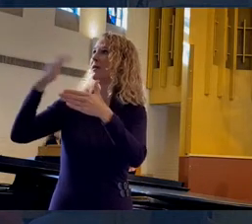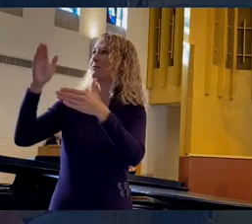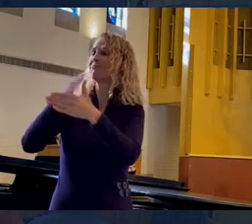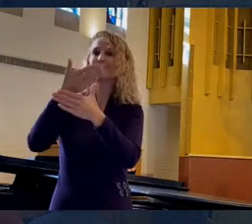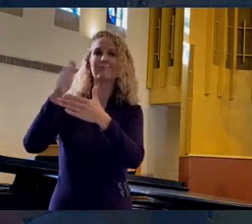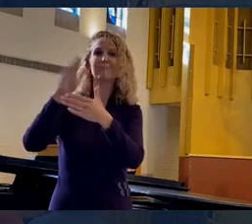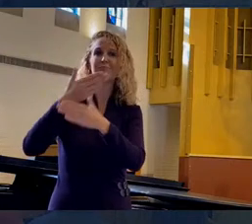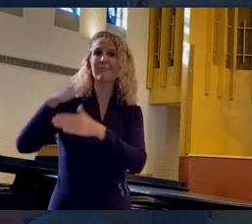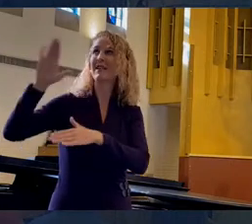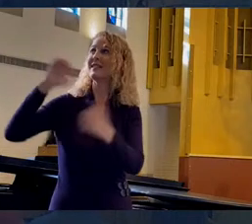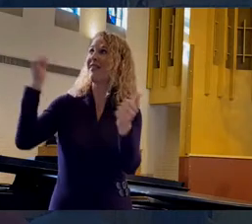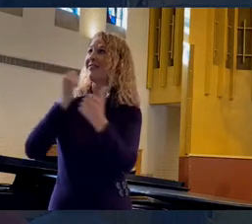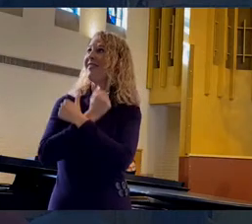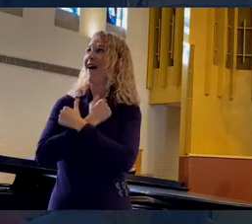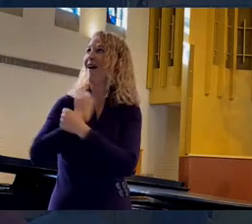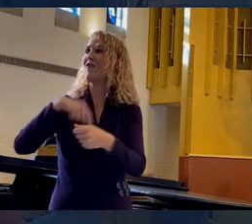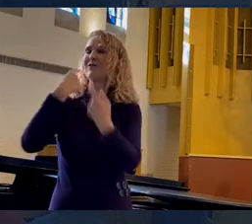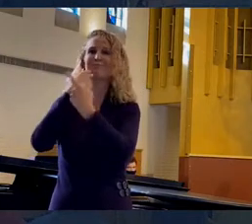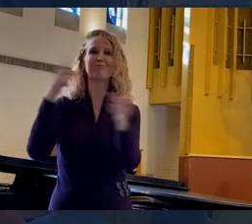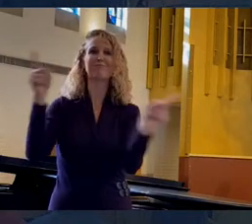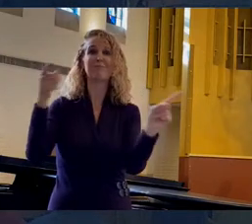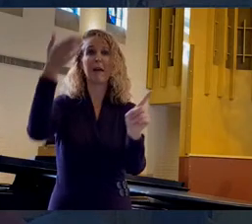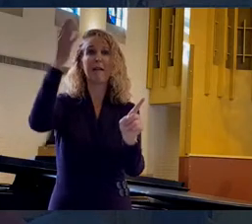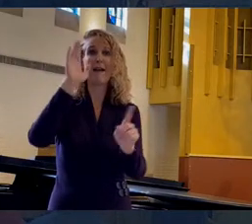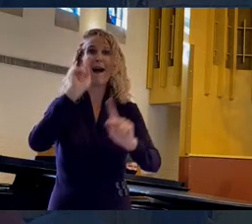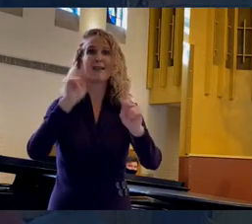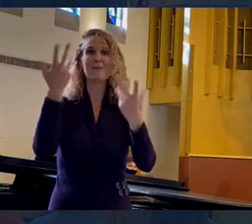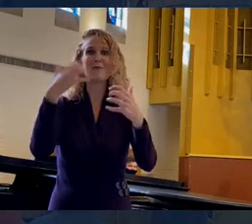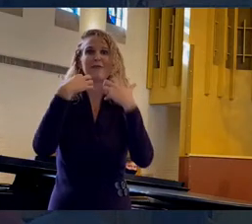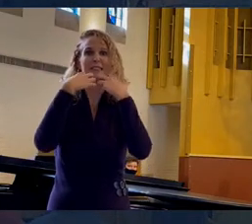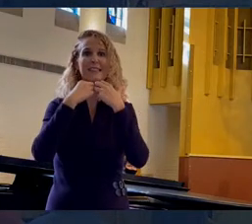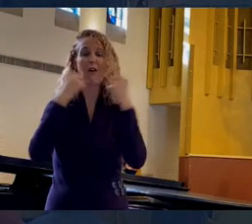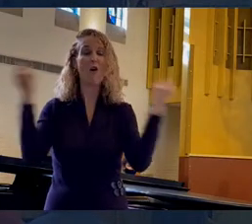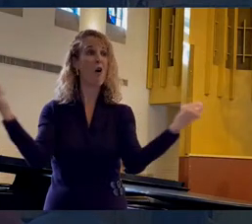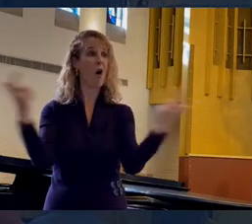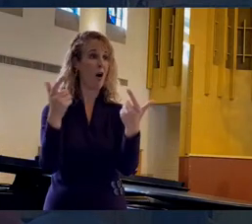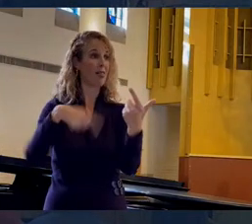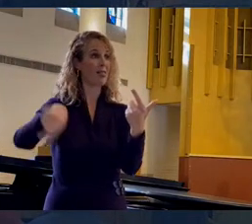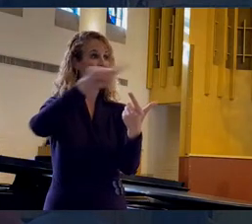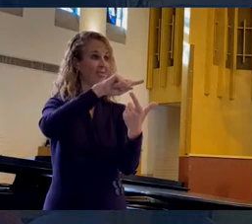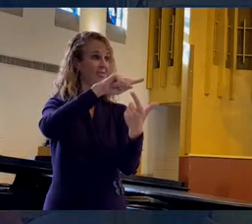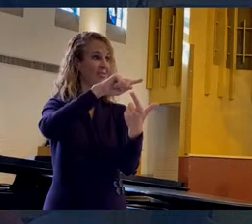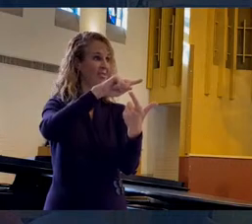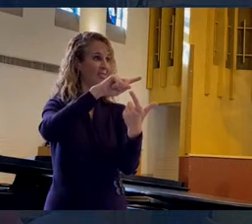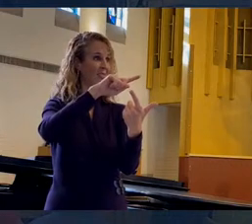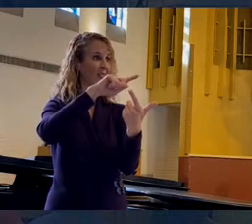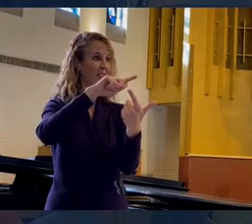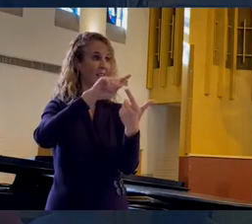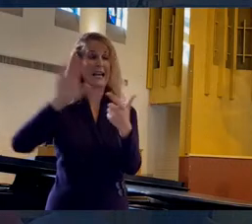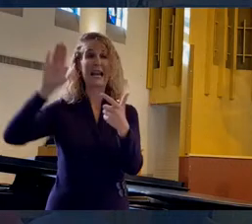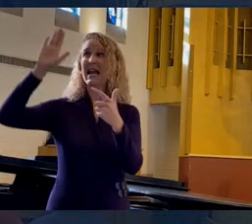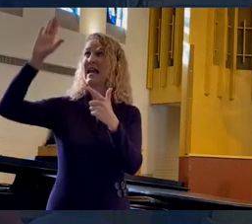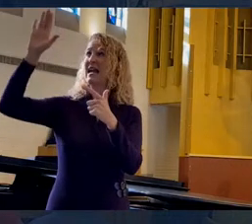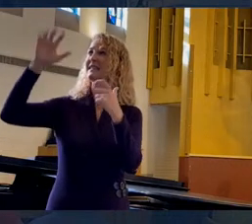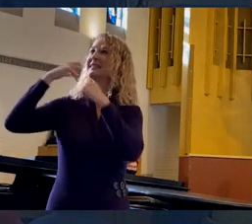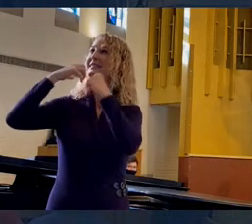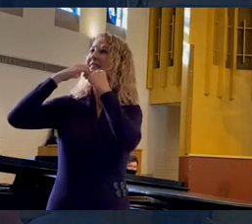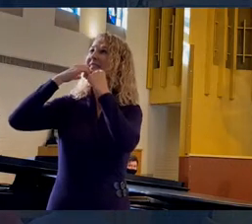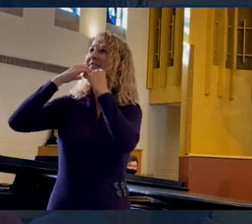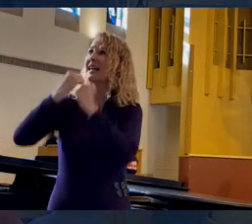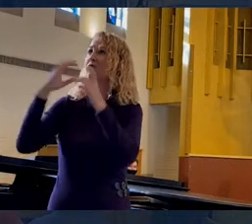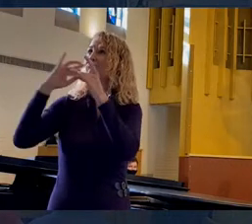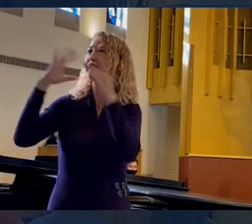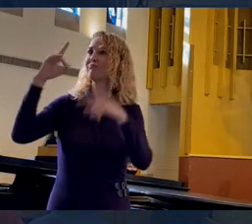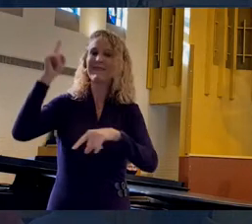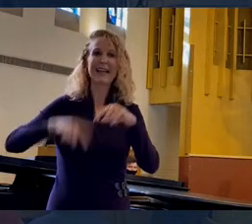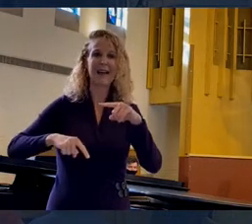of love, that God's people are sacred, all of them. Nothing can take the sacredness of life away. To preach